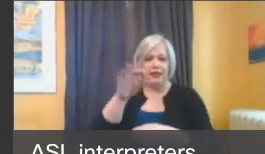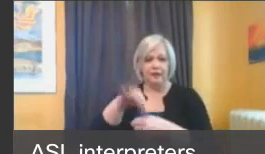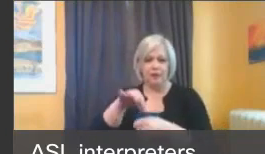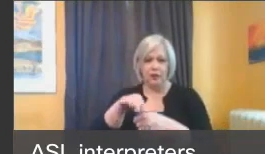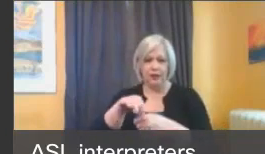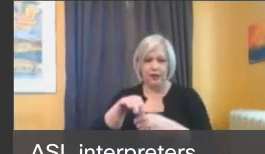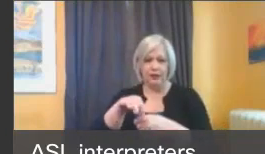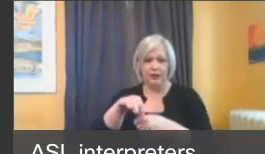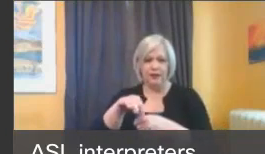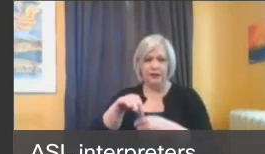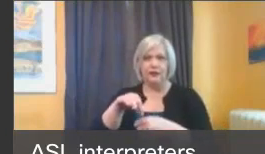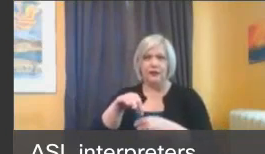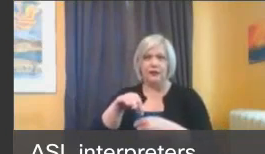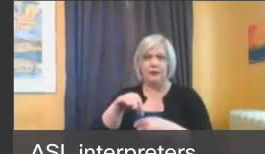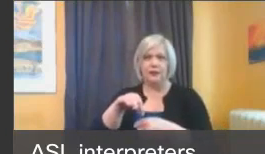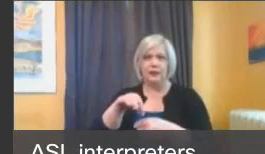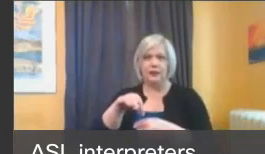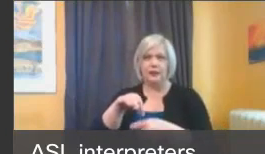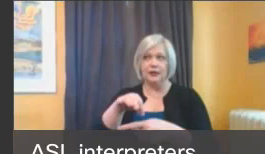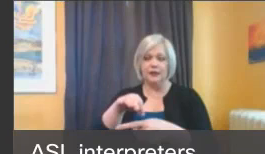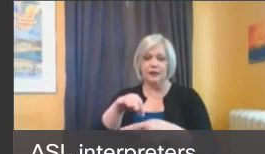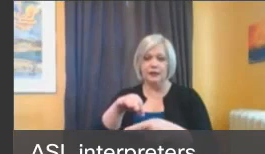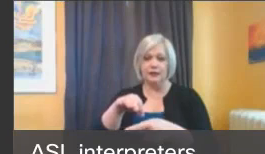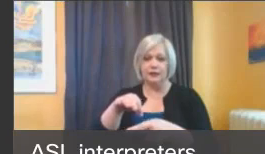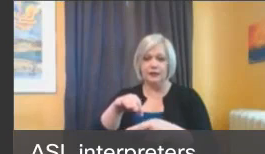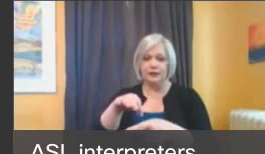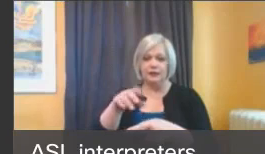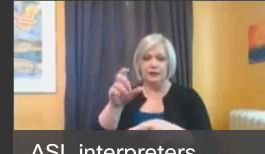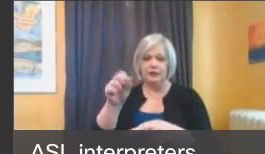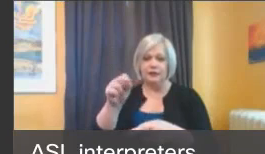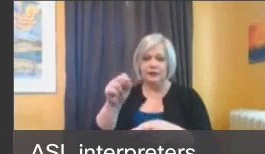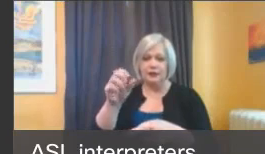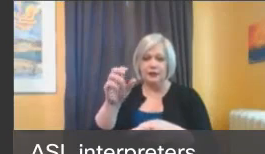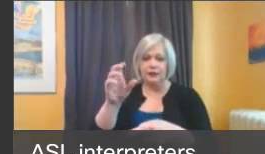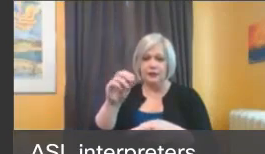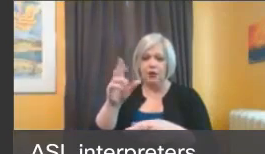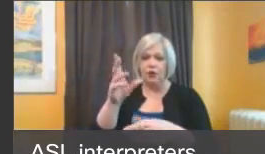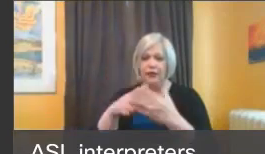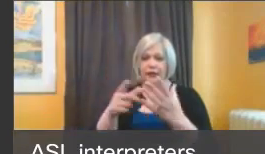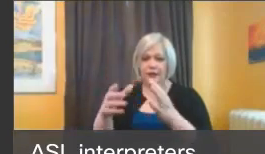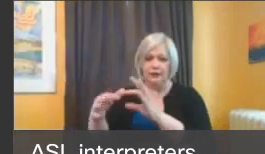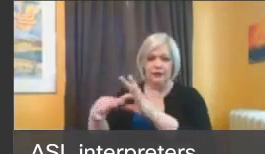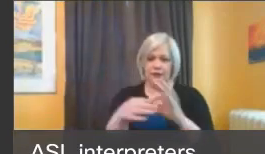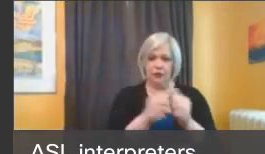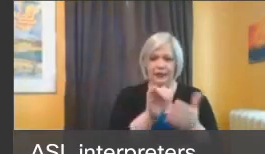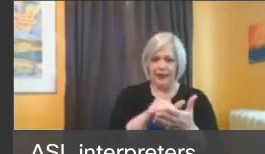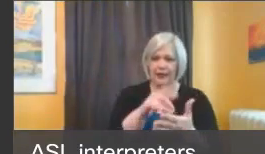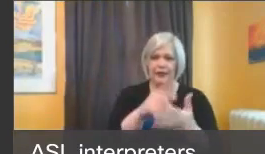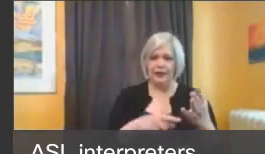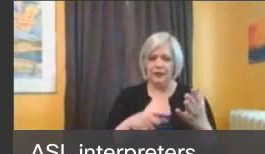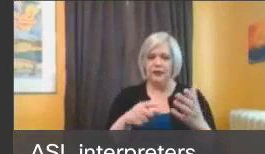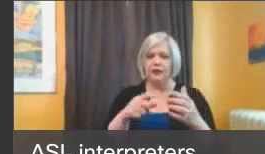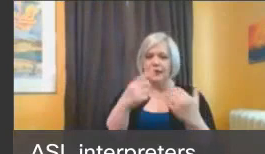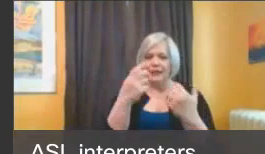like then they have some flexibility in what they do outside of that, and in particularly thinking about